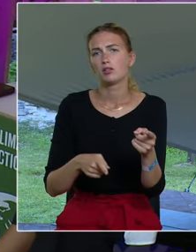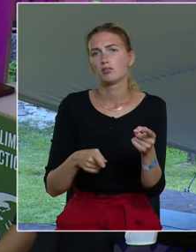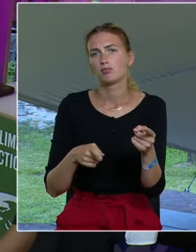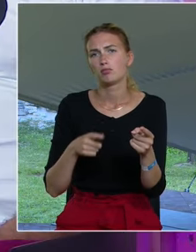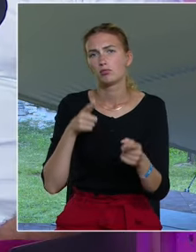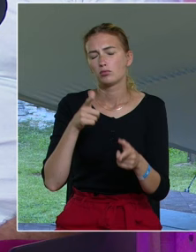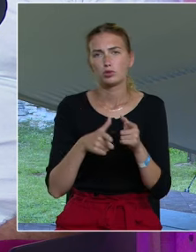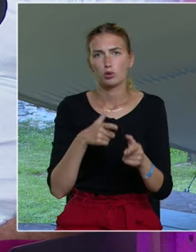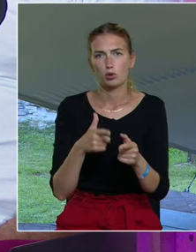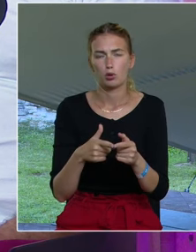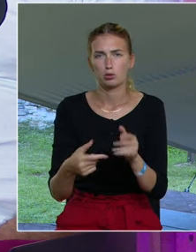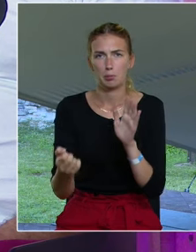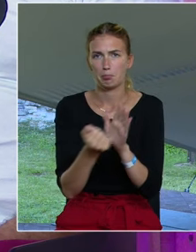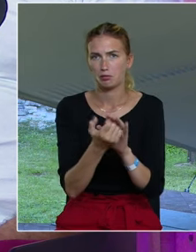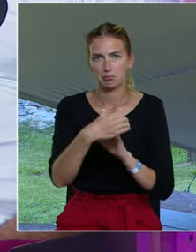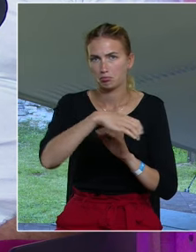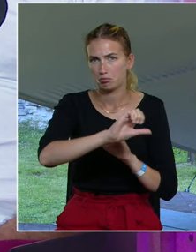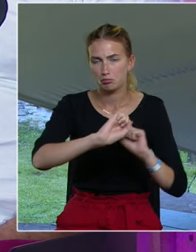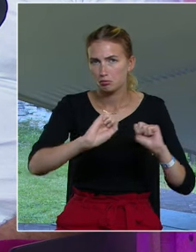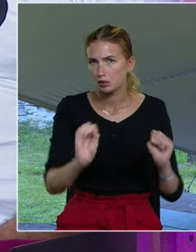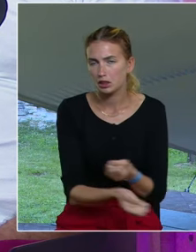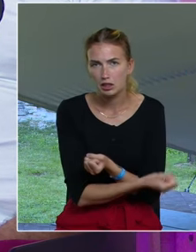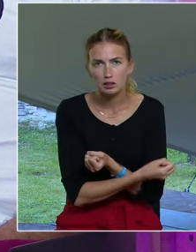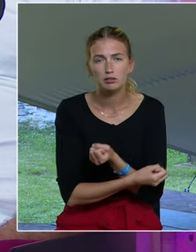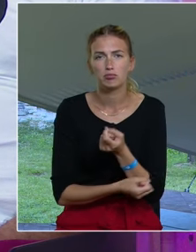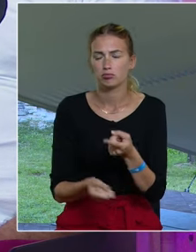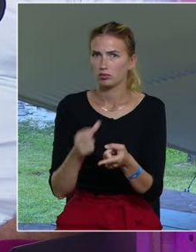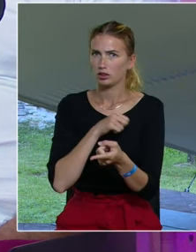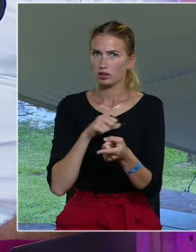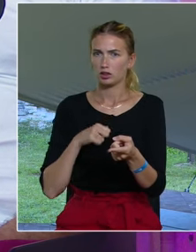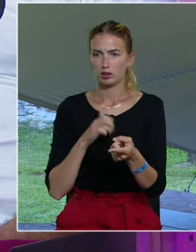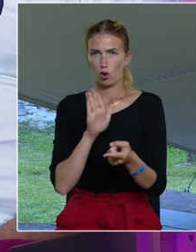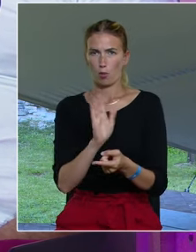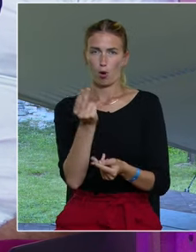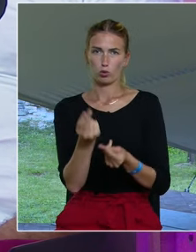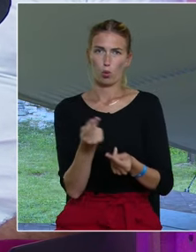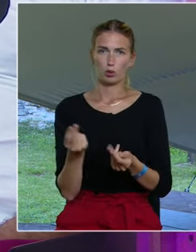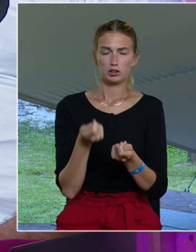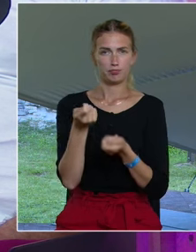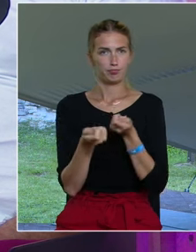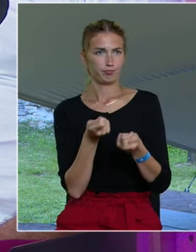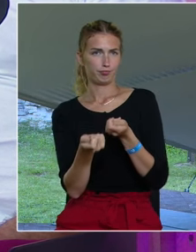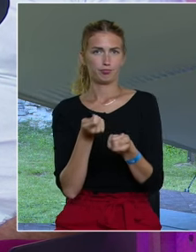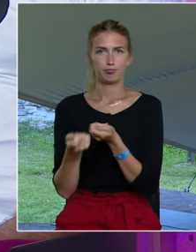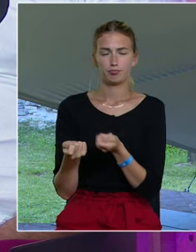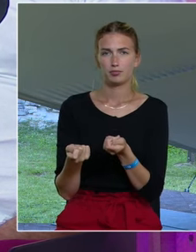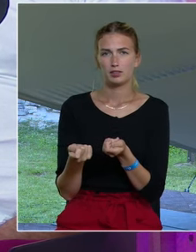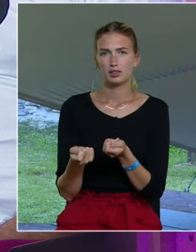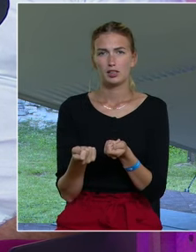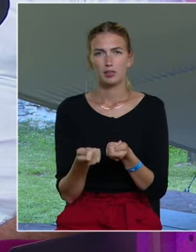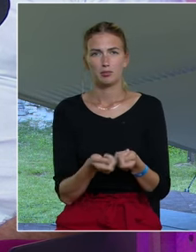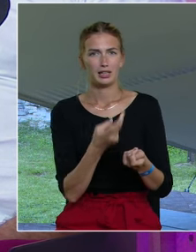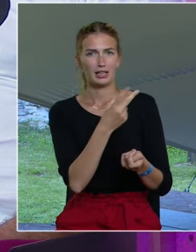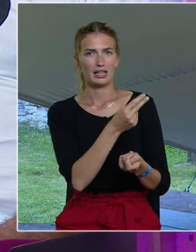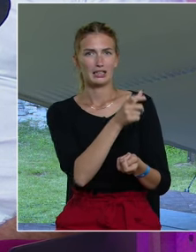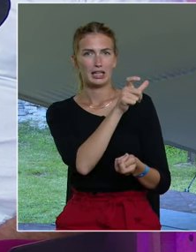much instantaneously. And you're the one in charge constantly. You don't need to interact with a middleman, except when